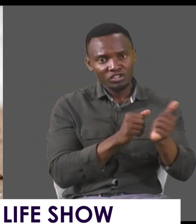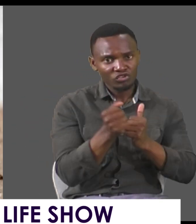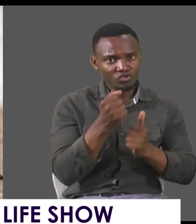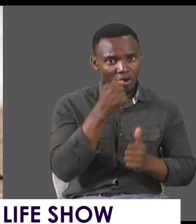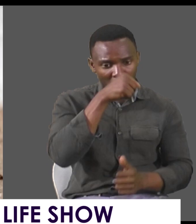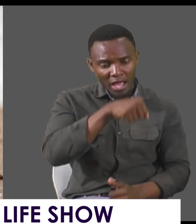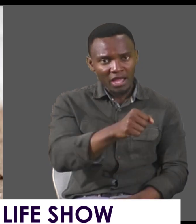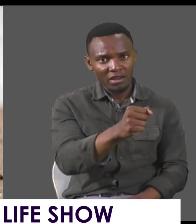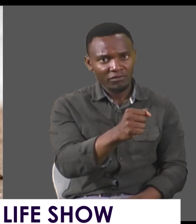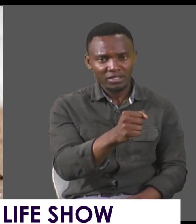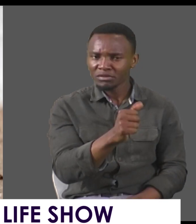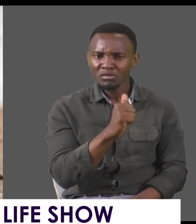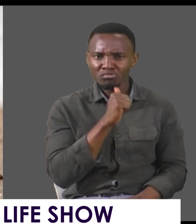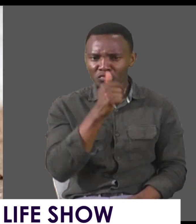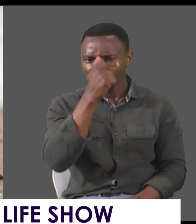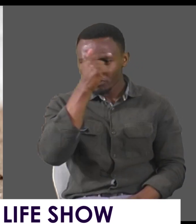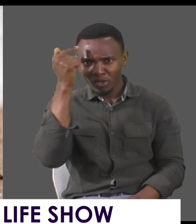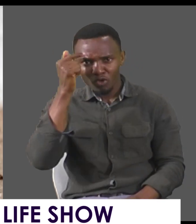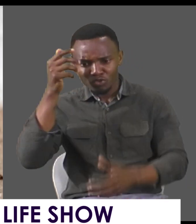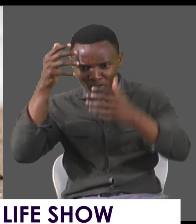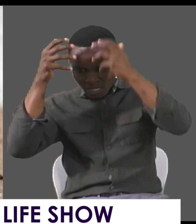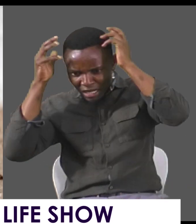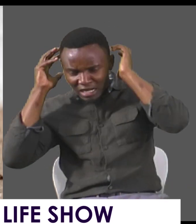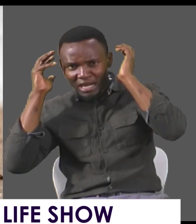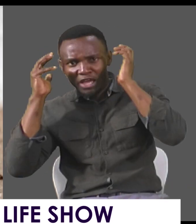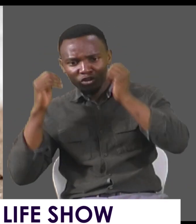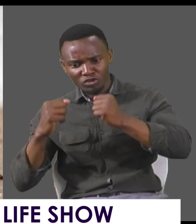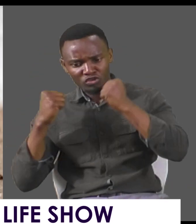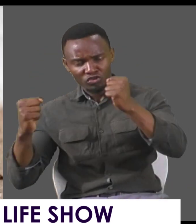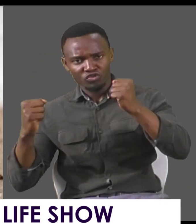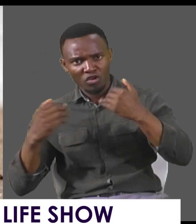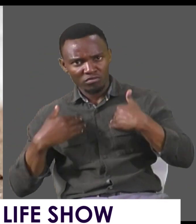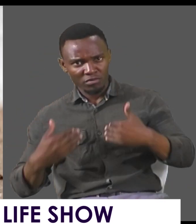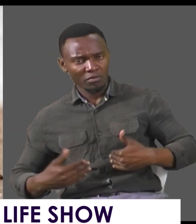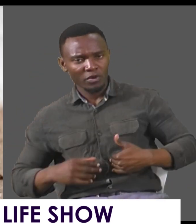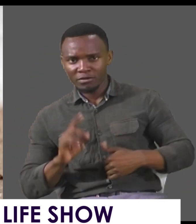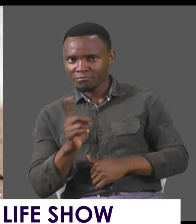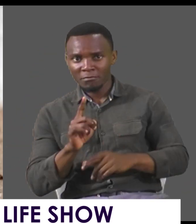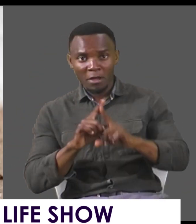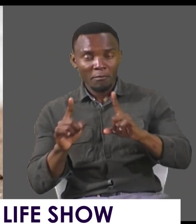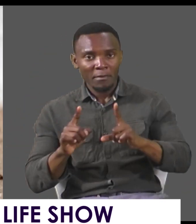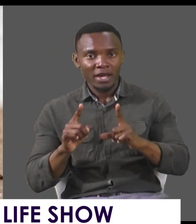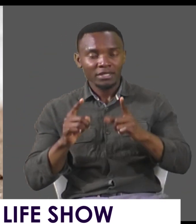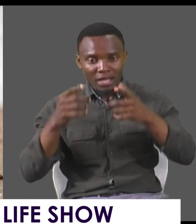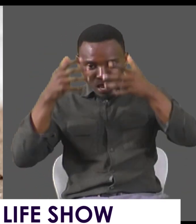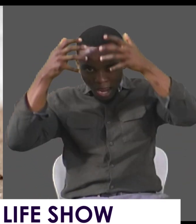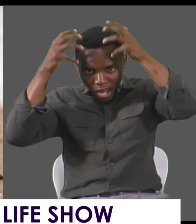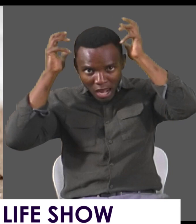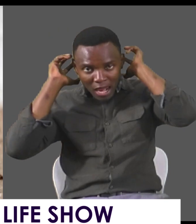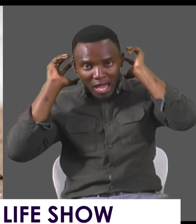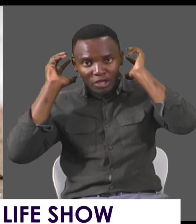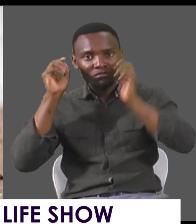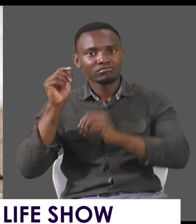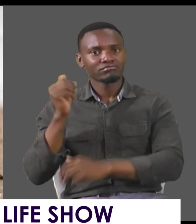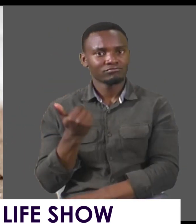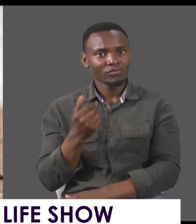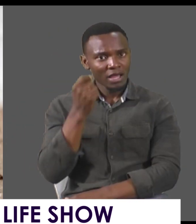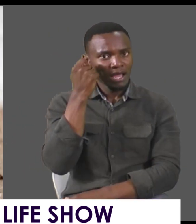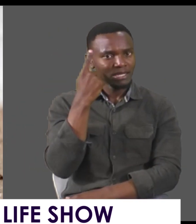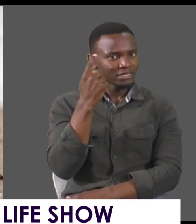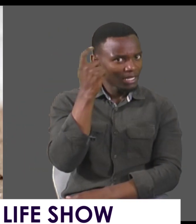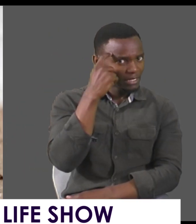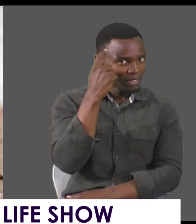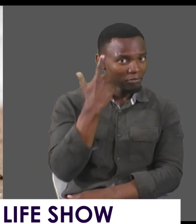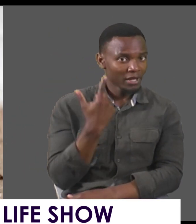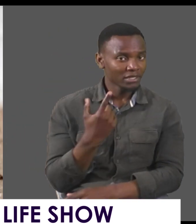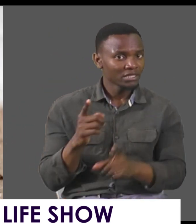the lion is strong physically, but the lion understands the game of the mind. It plays with